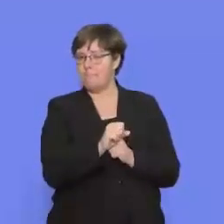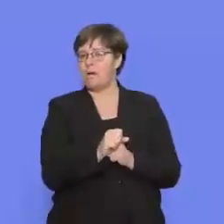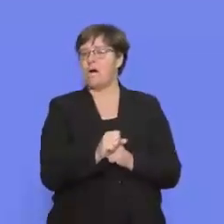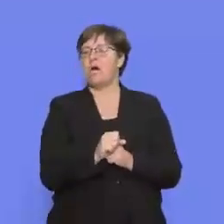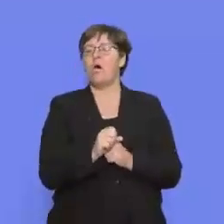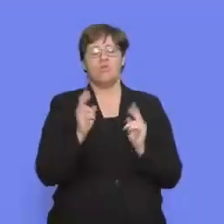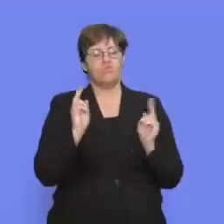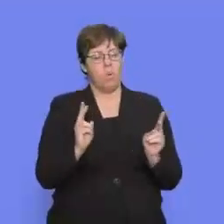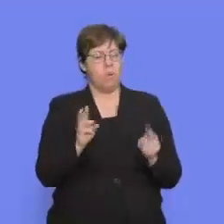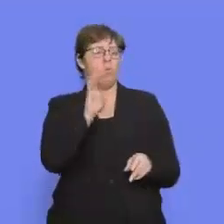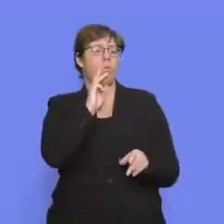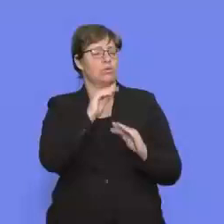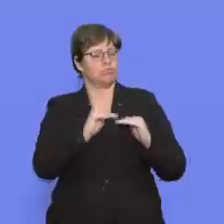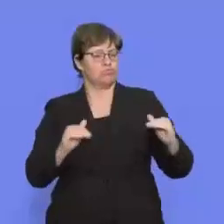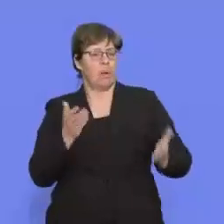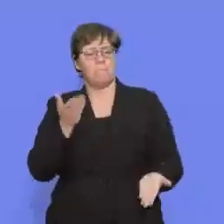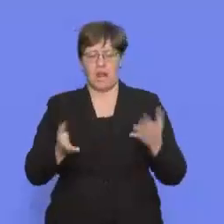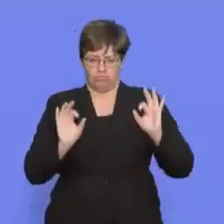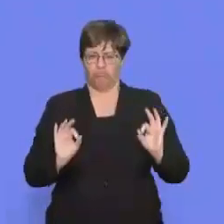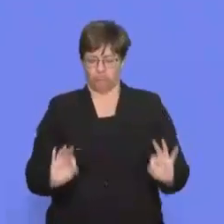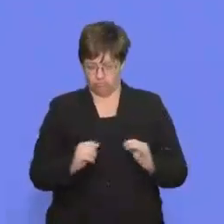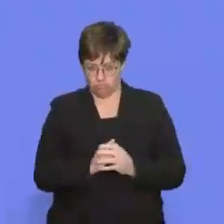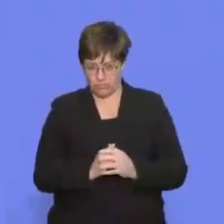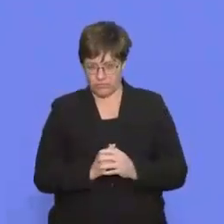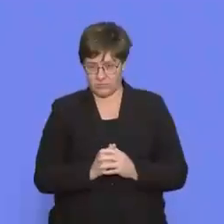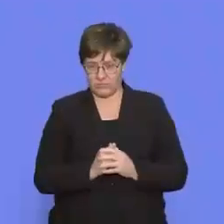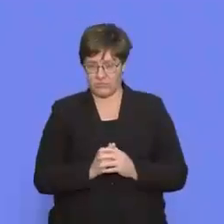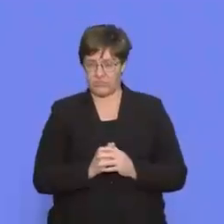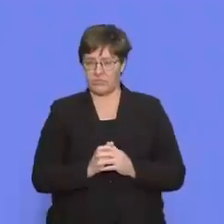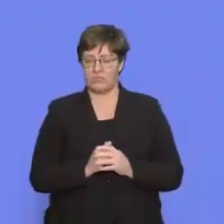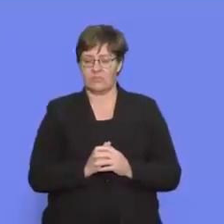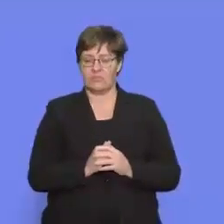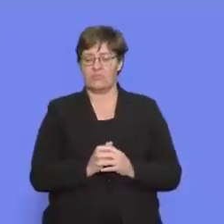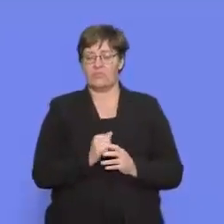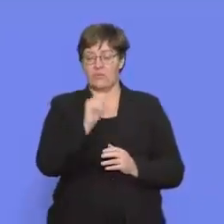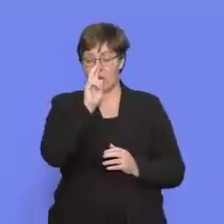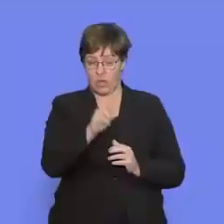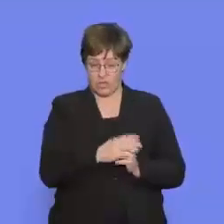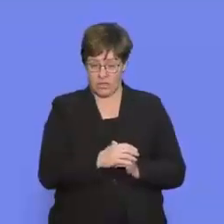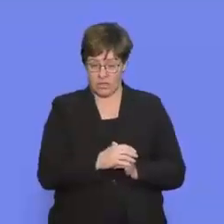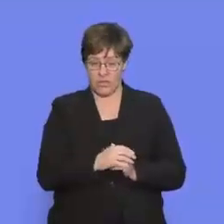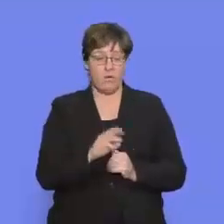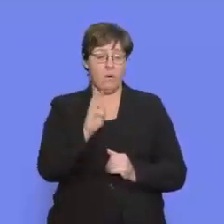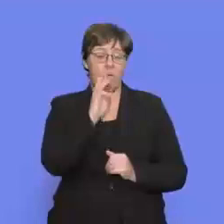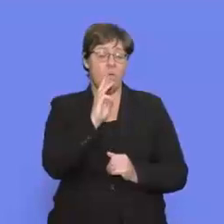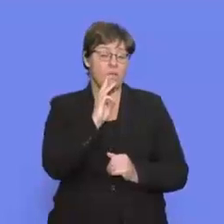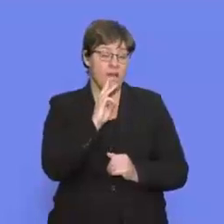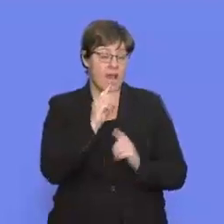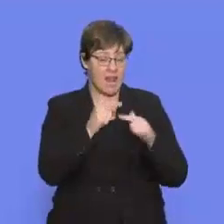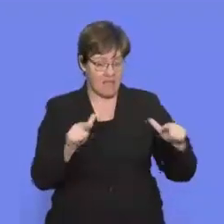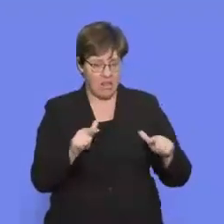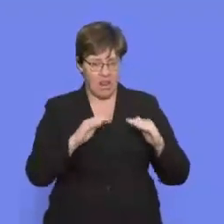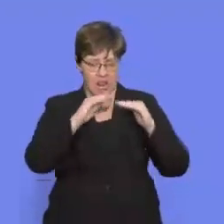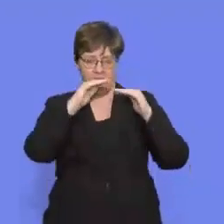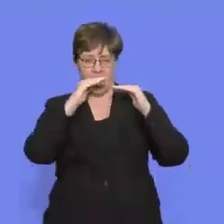So, let's look at this one. The water level now decreases. A